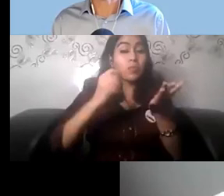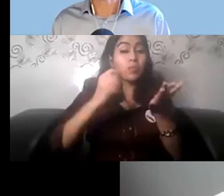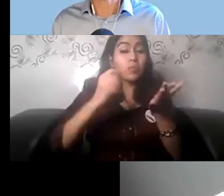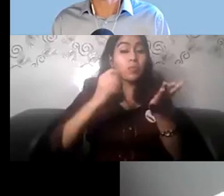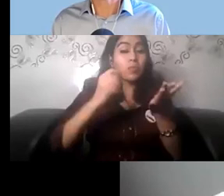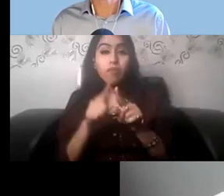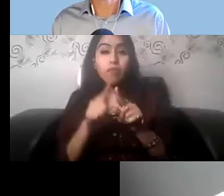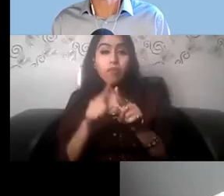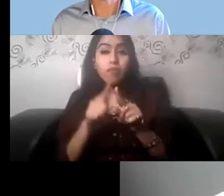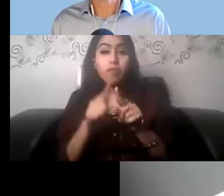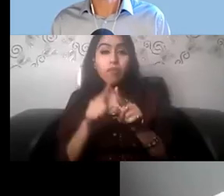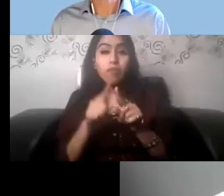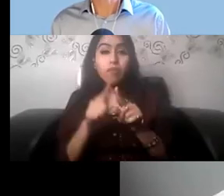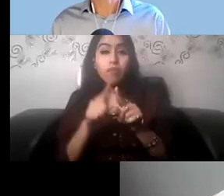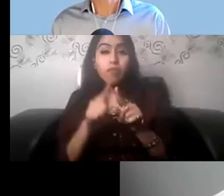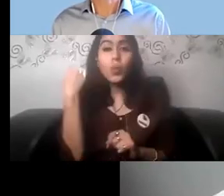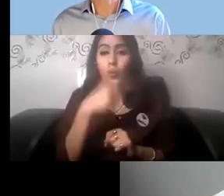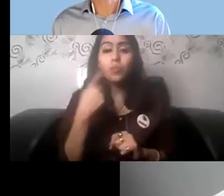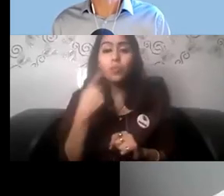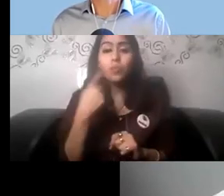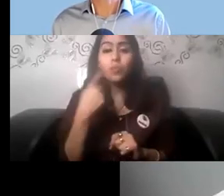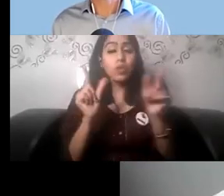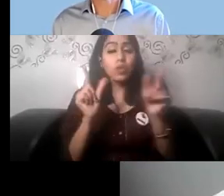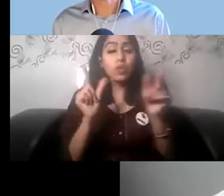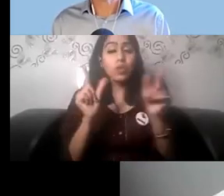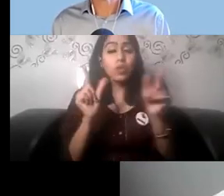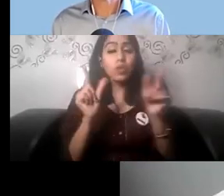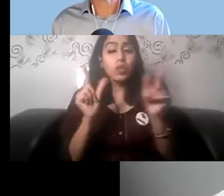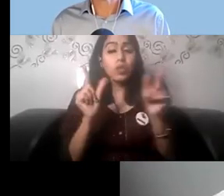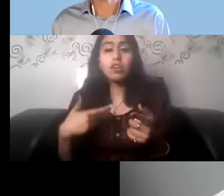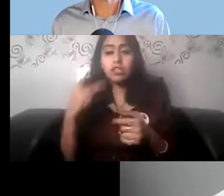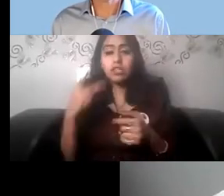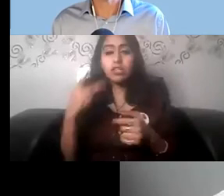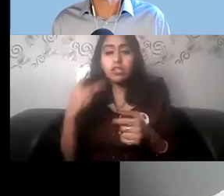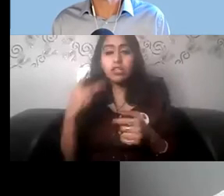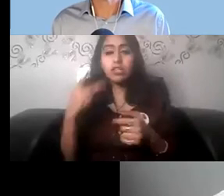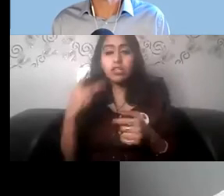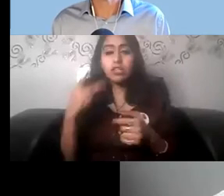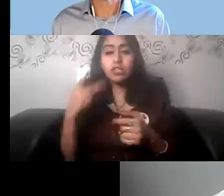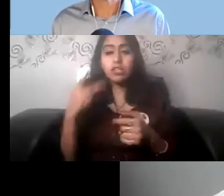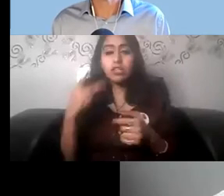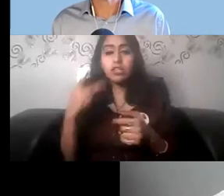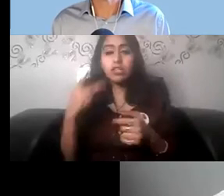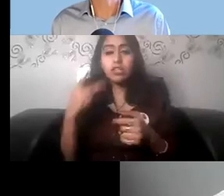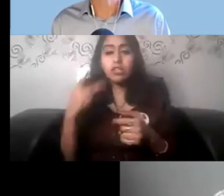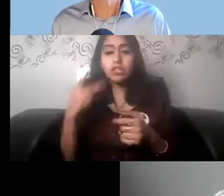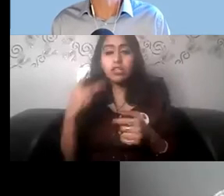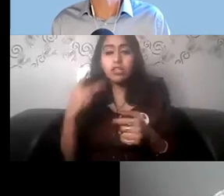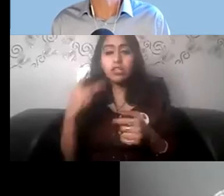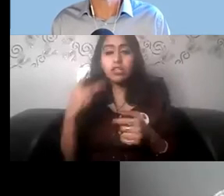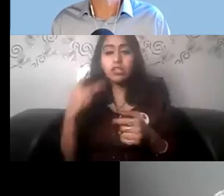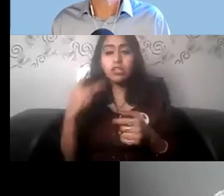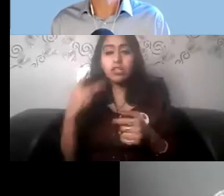be accommodated for, and that's enshrined in UK law. I'm sure it's enshrined in the laws of countries presented here